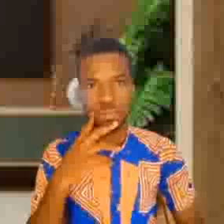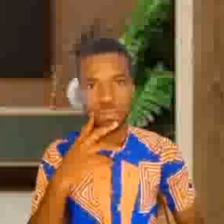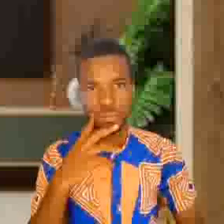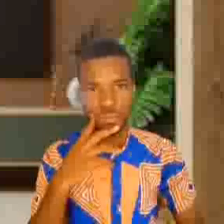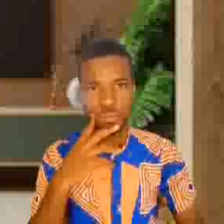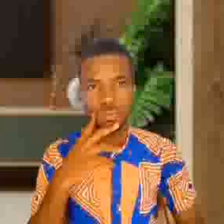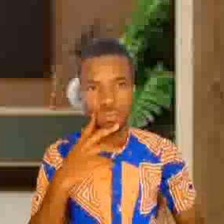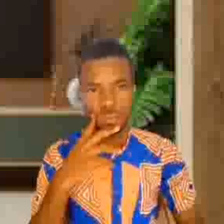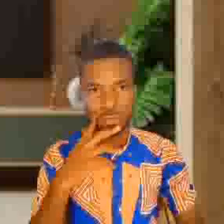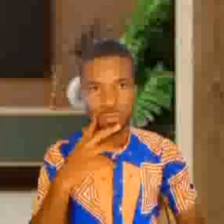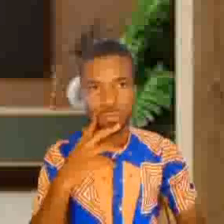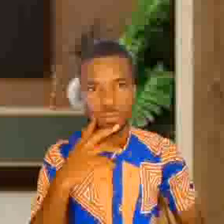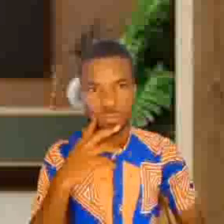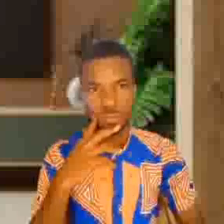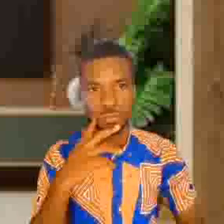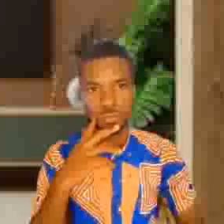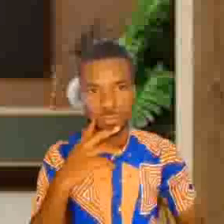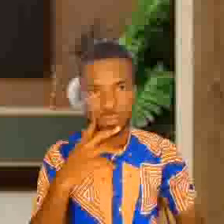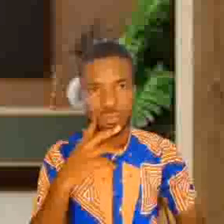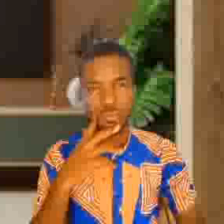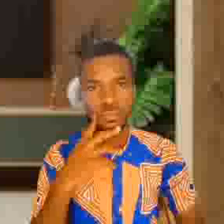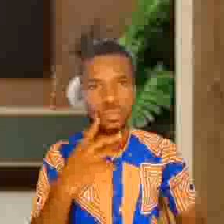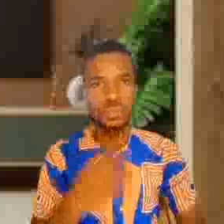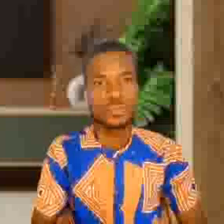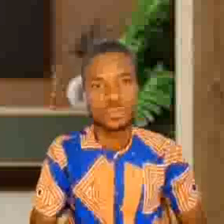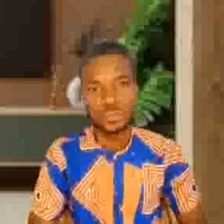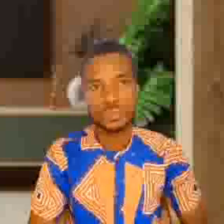stop now and take a bus. So I now flagged the bus down and